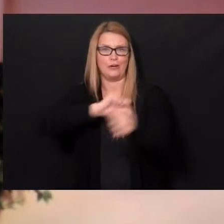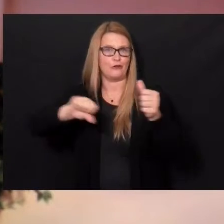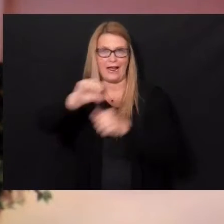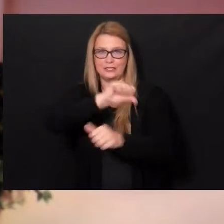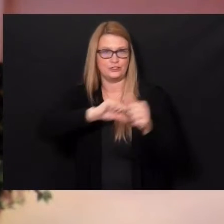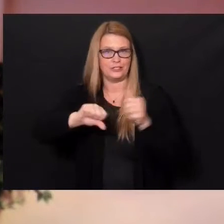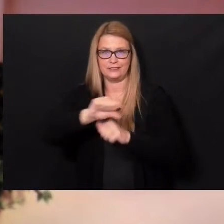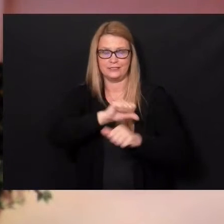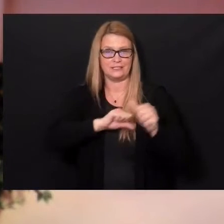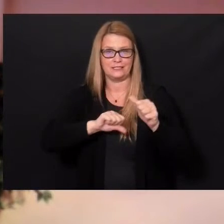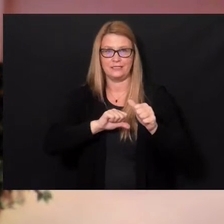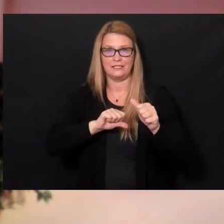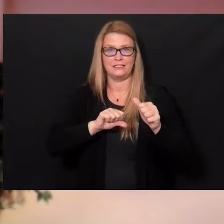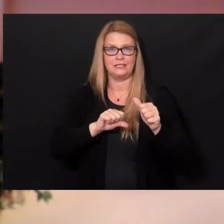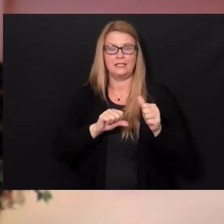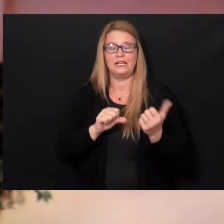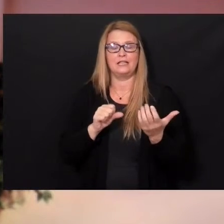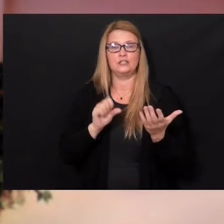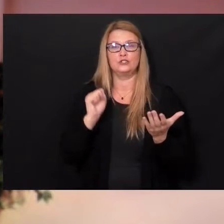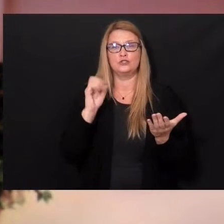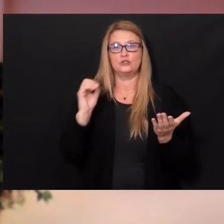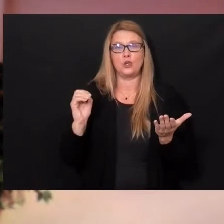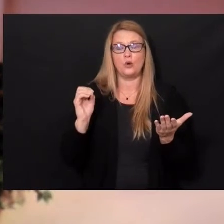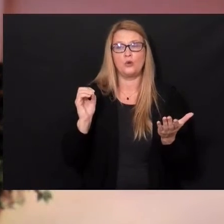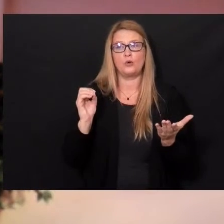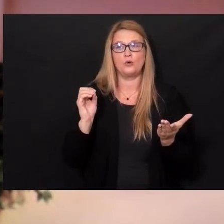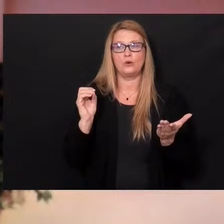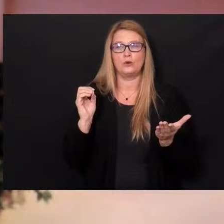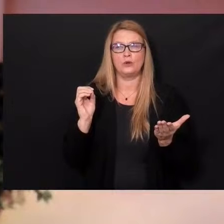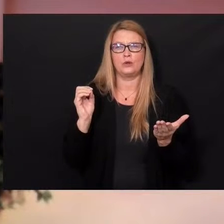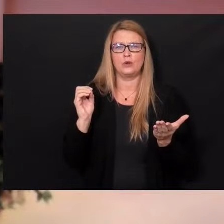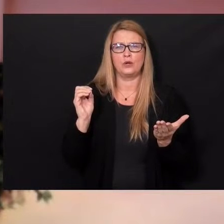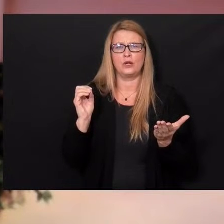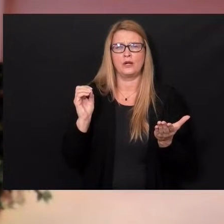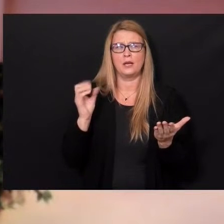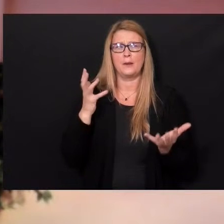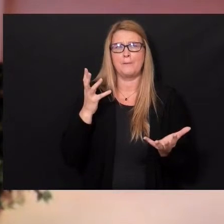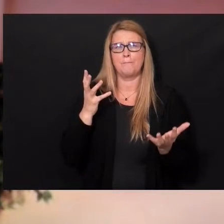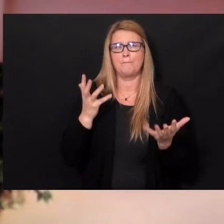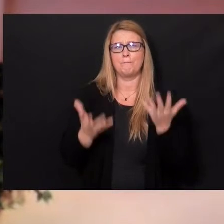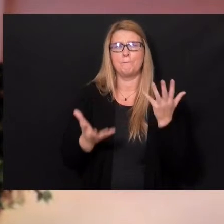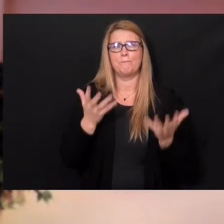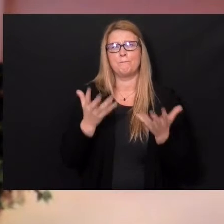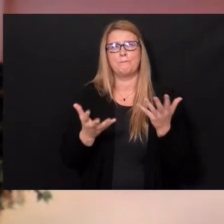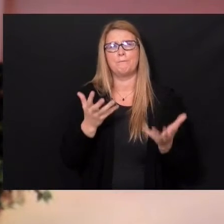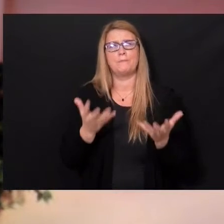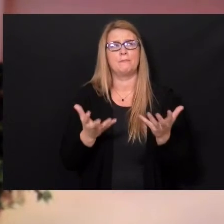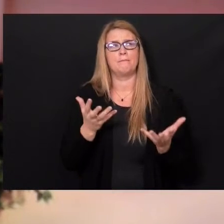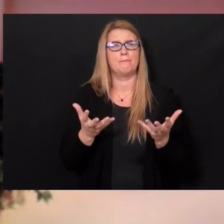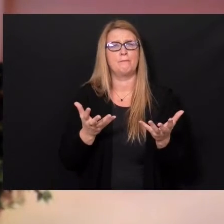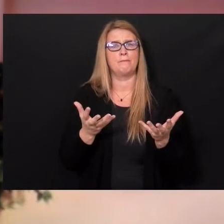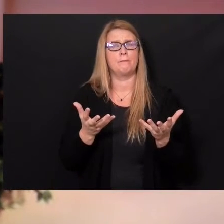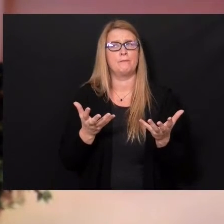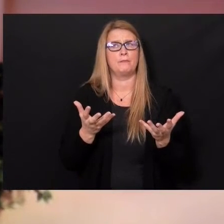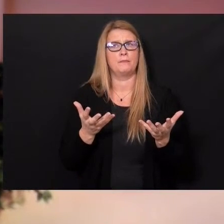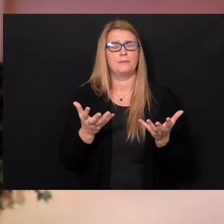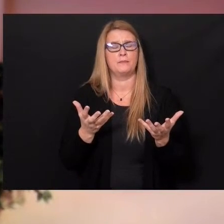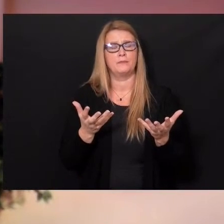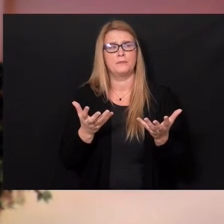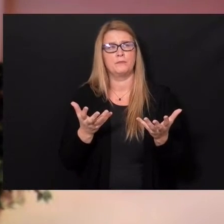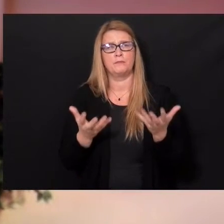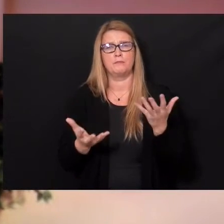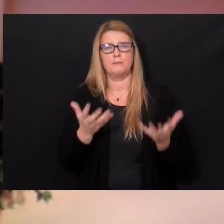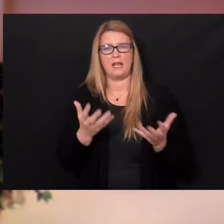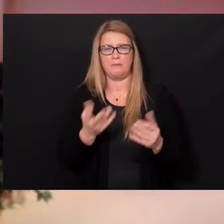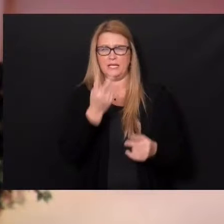I believe it was documented that there was there at least two